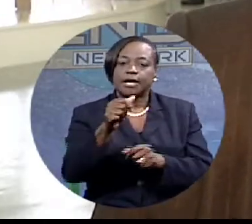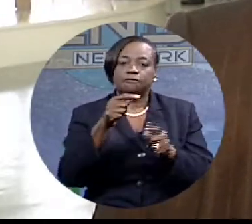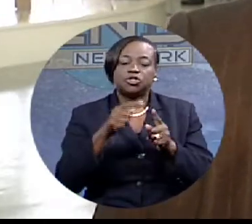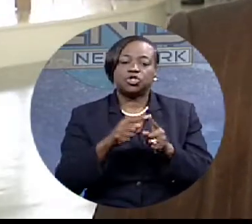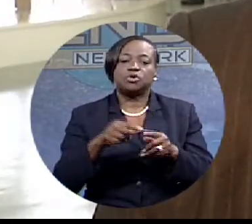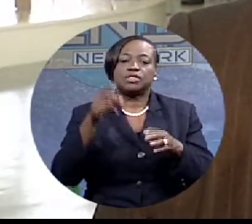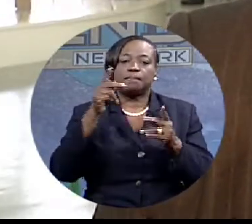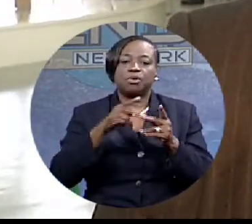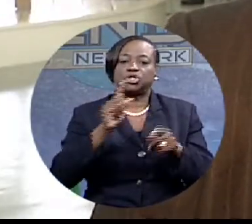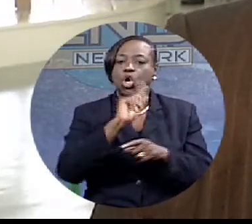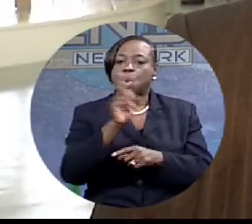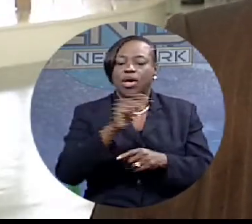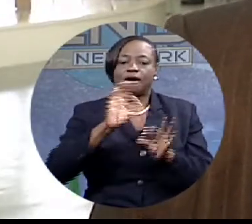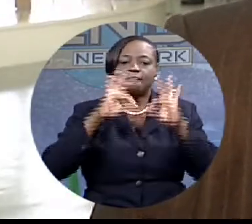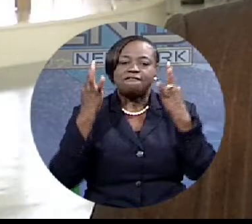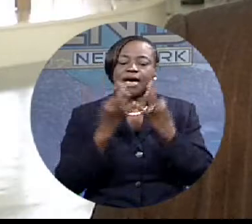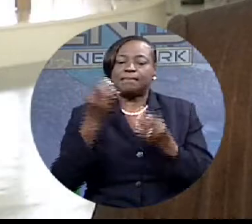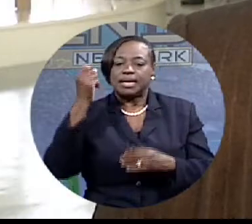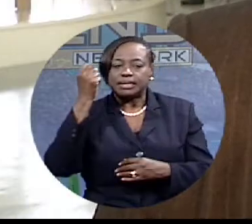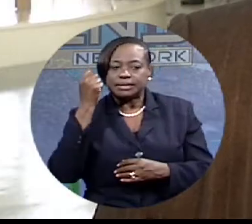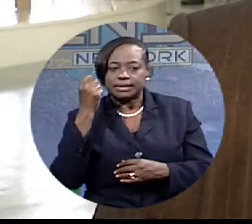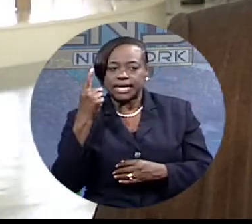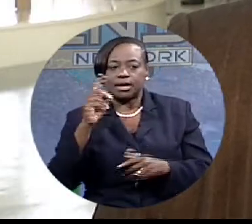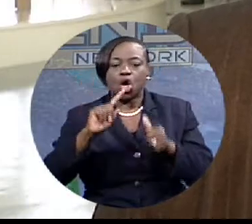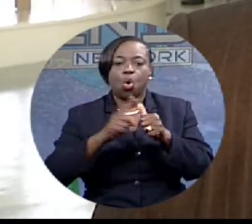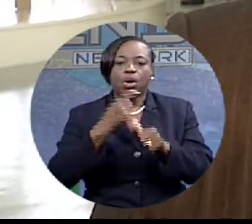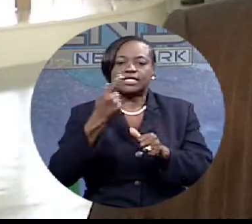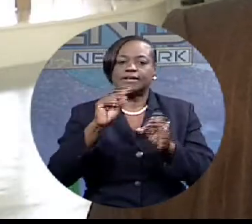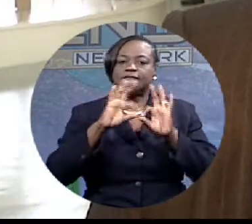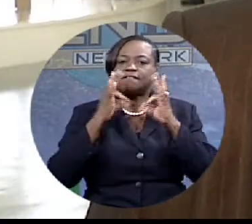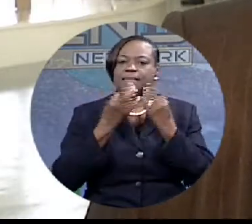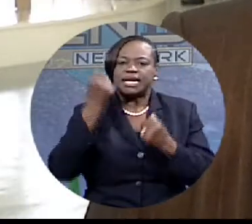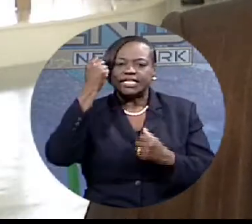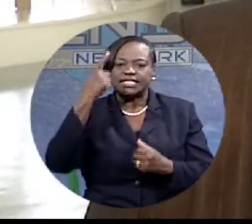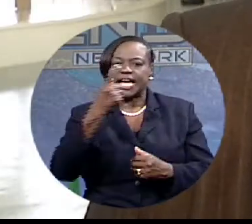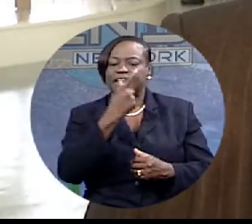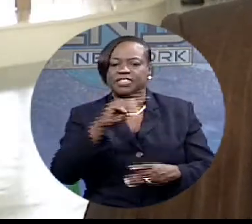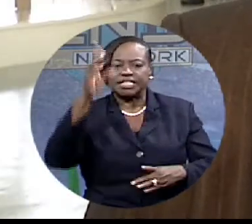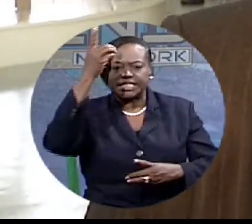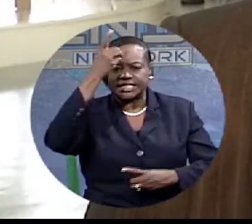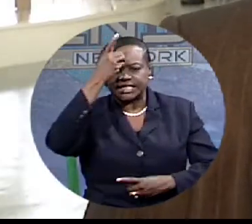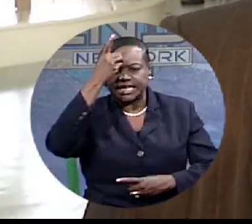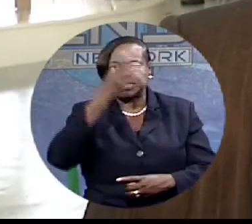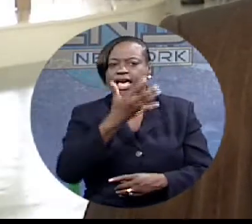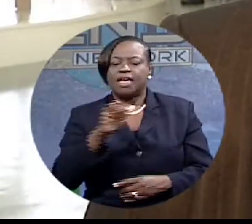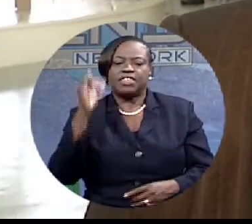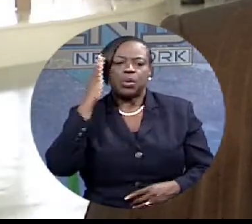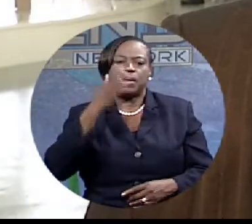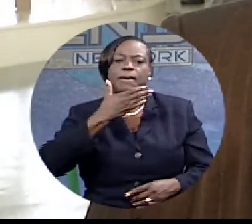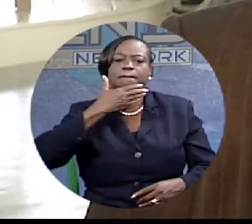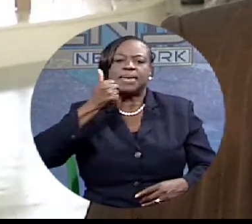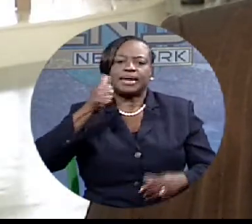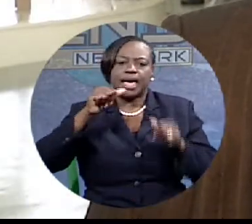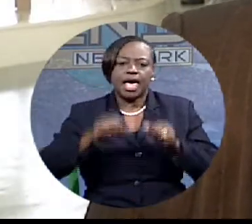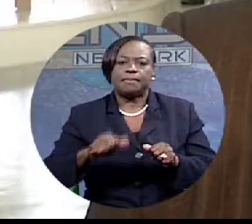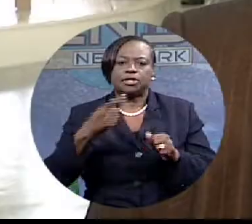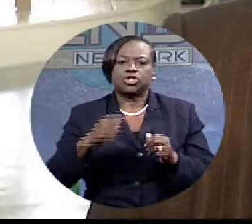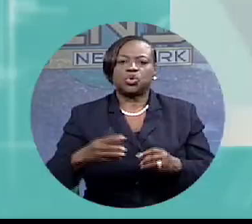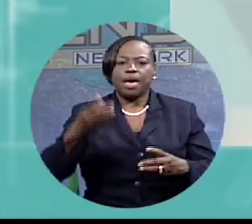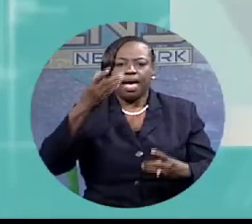where family understand. Once a family understands the disease, they will be better able to assist that person in dealing with